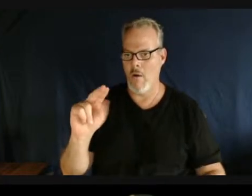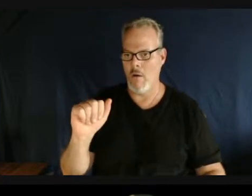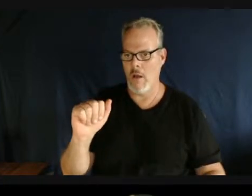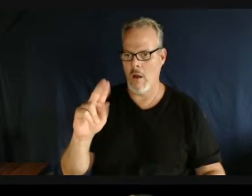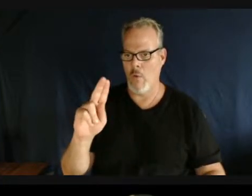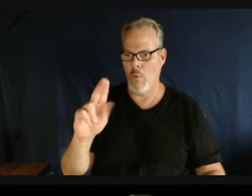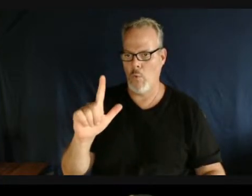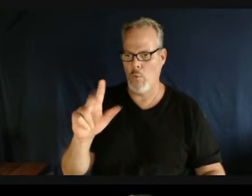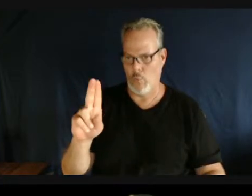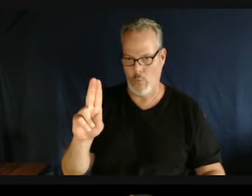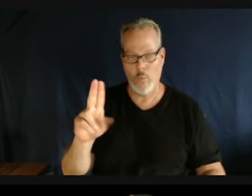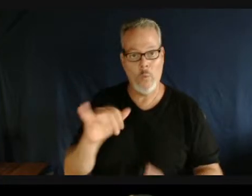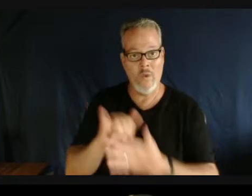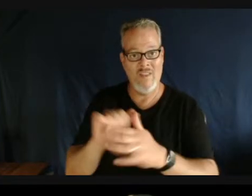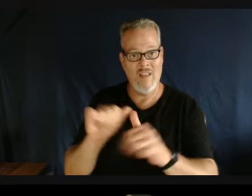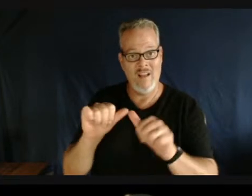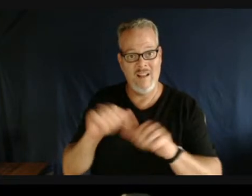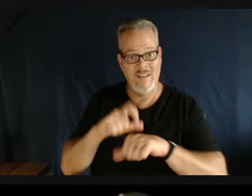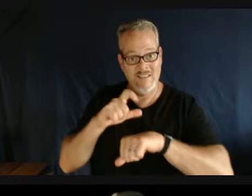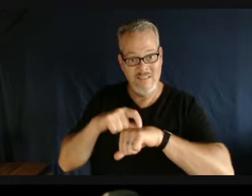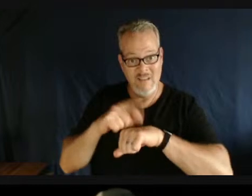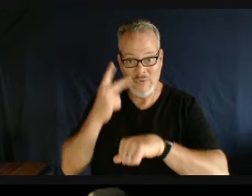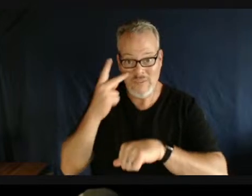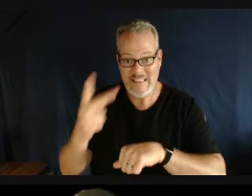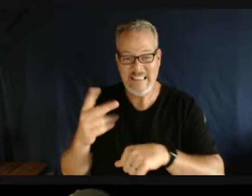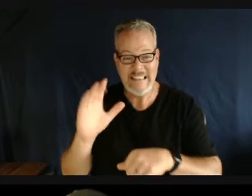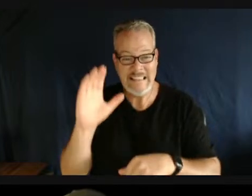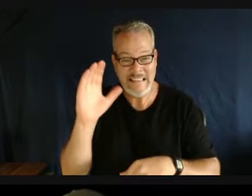similar, not quite as,